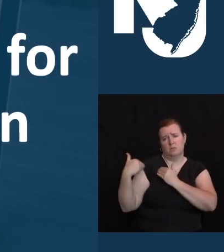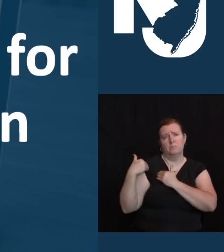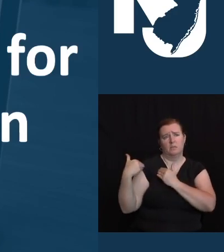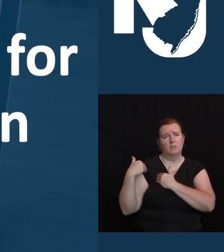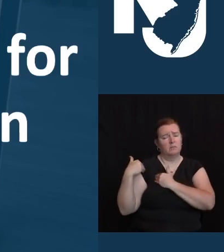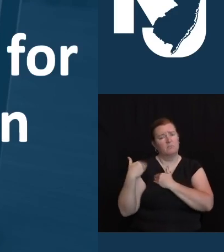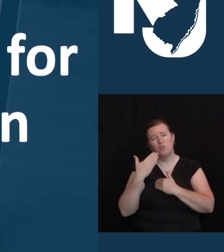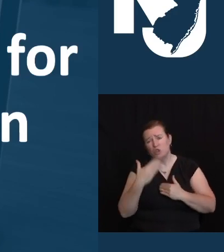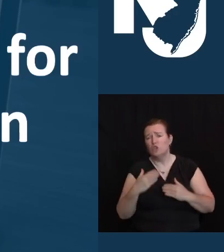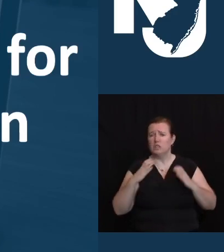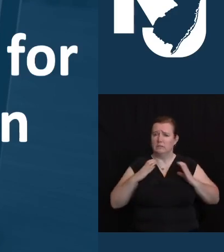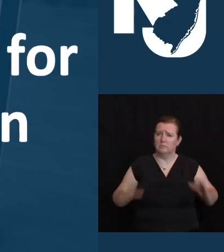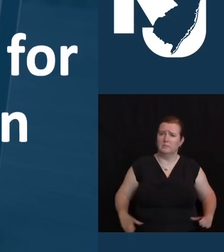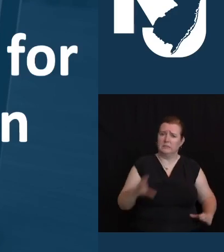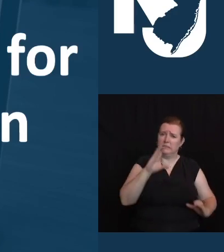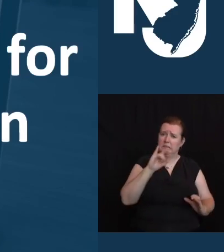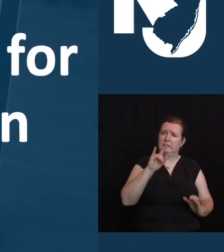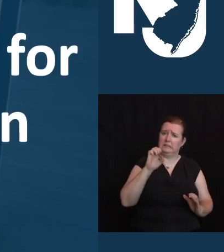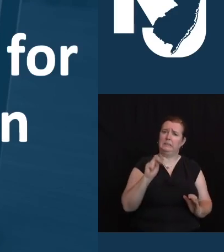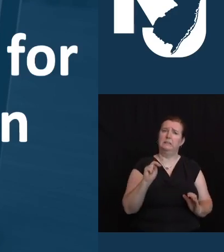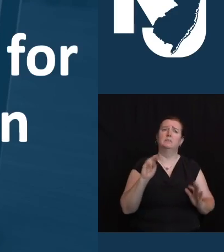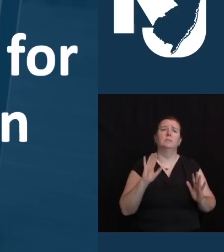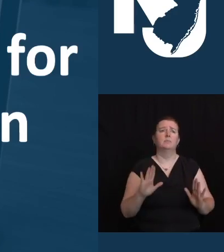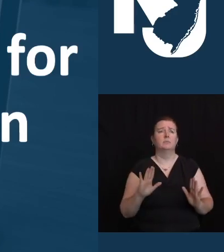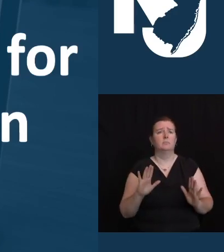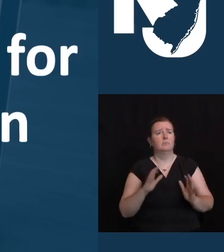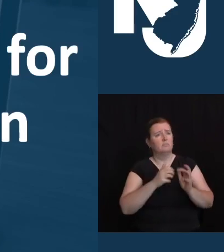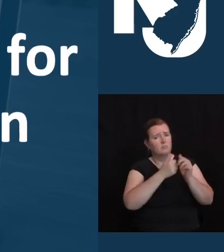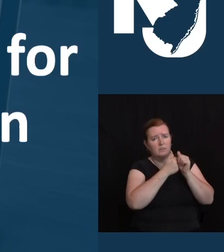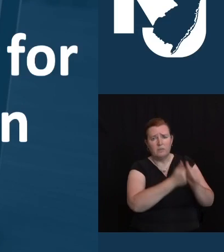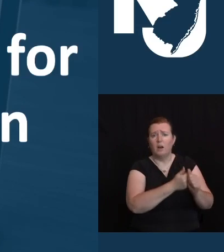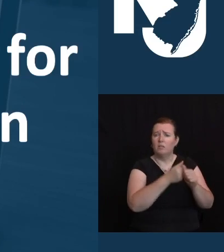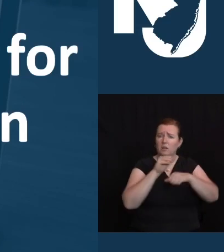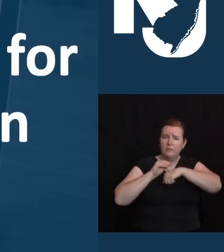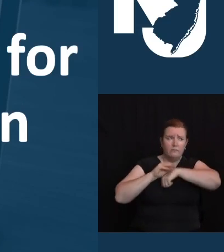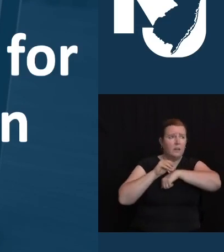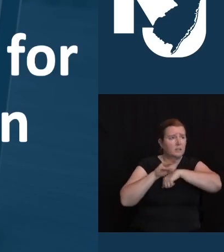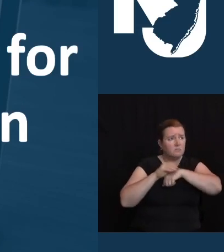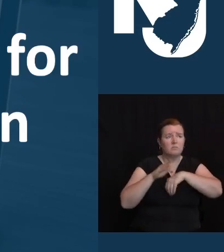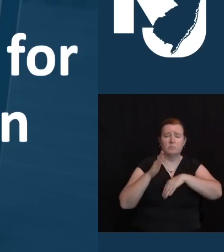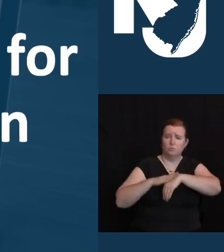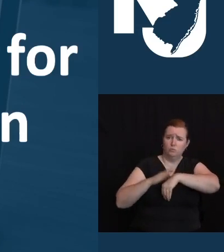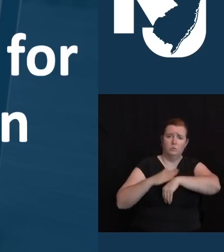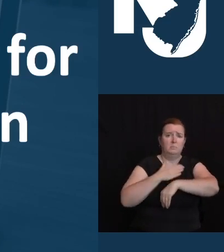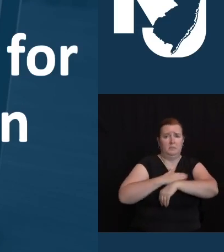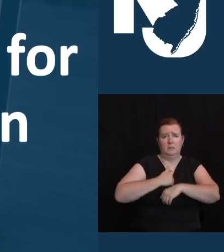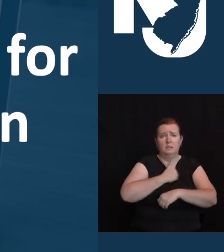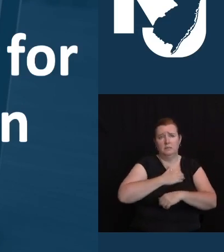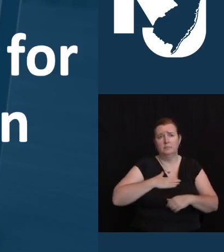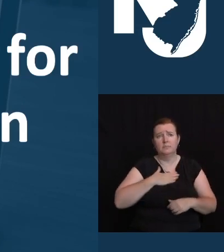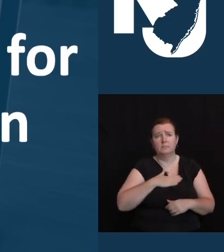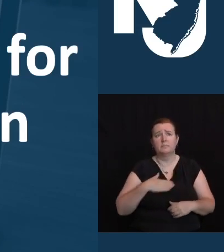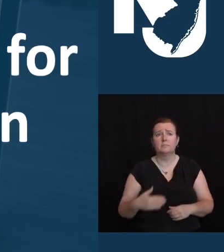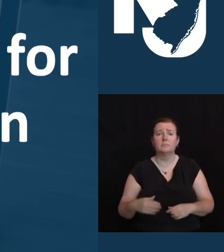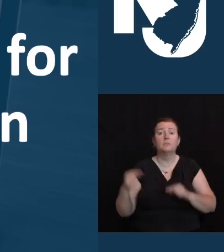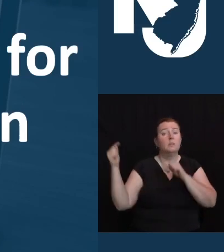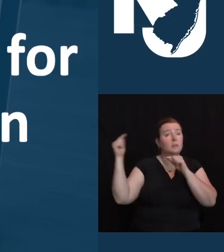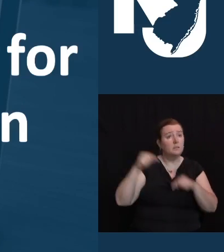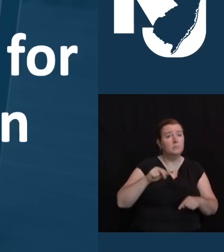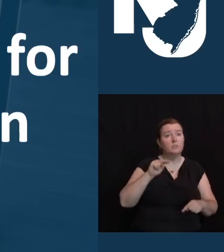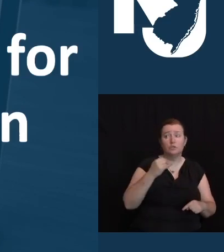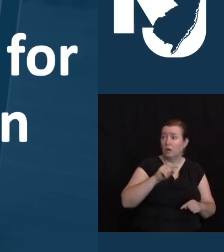by complying with our travel advisories. Again, when you are coming to New Jersey or returning, please go to